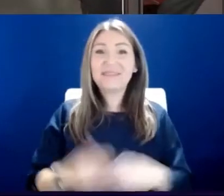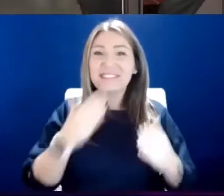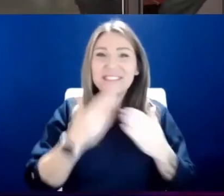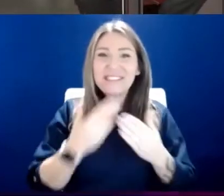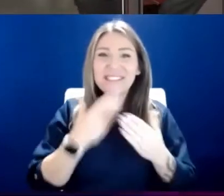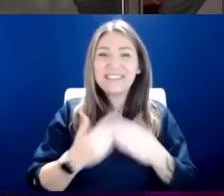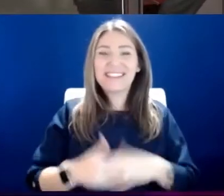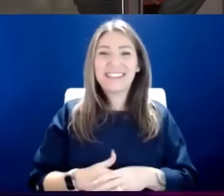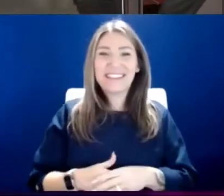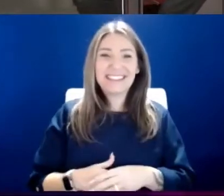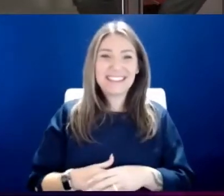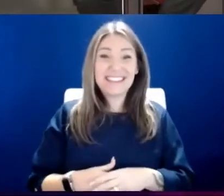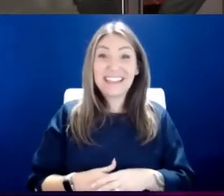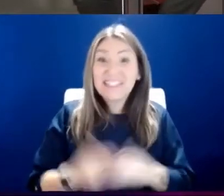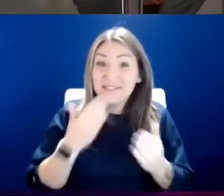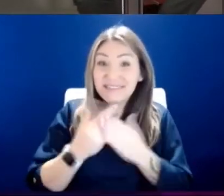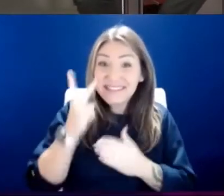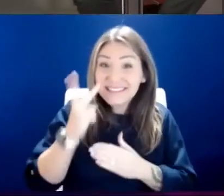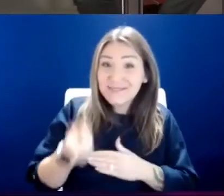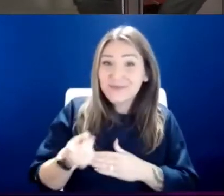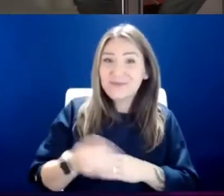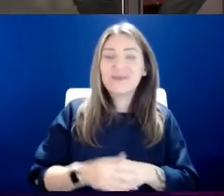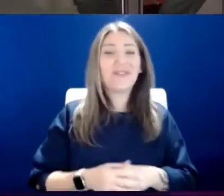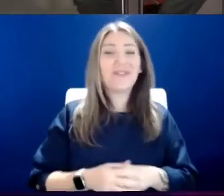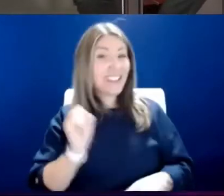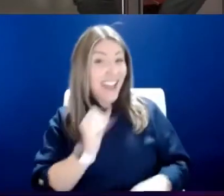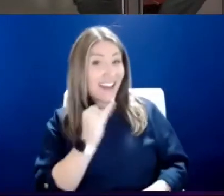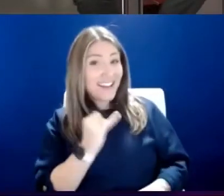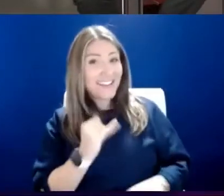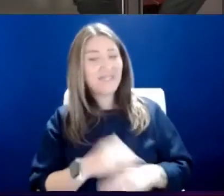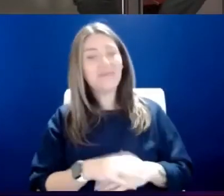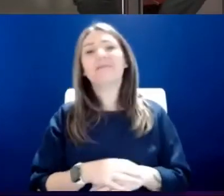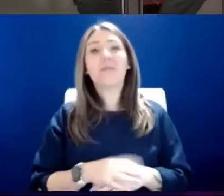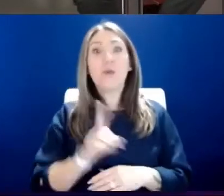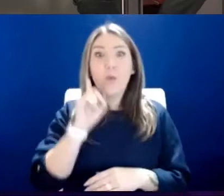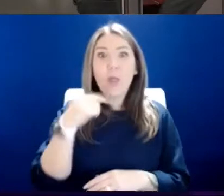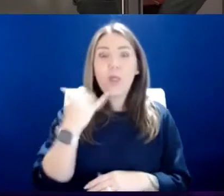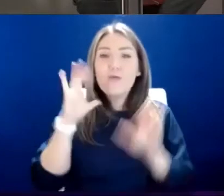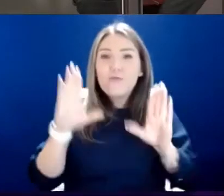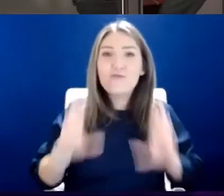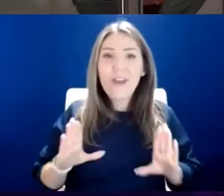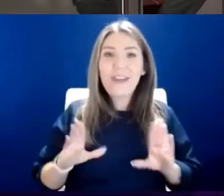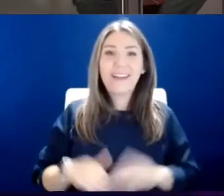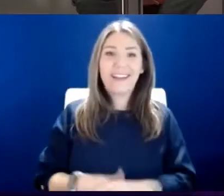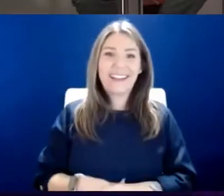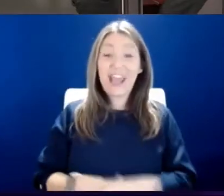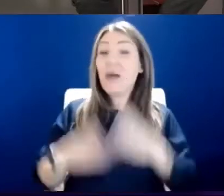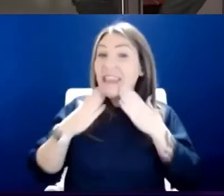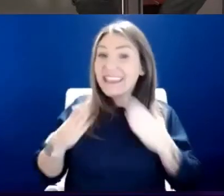Good to see you. Yeah, you too. You look great, man. Oh, thank you.